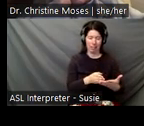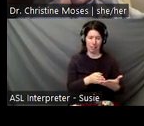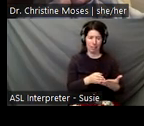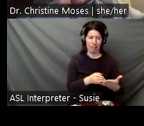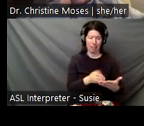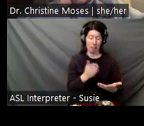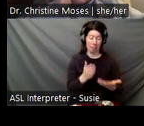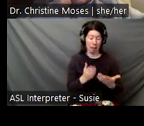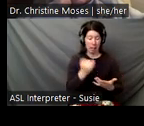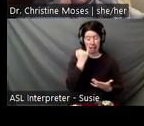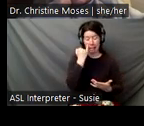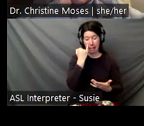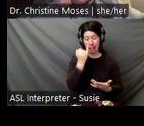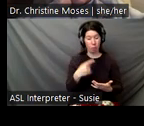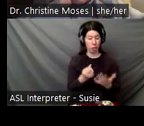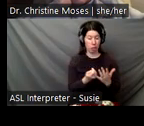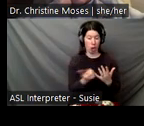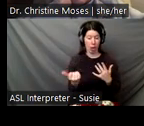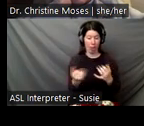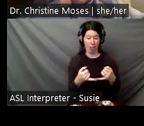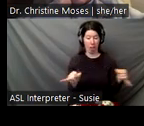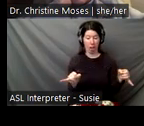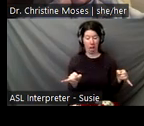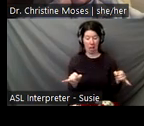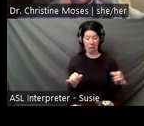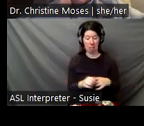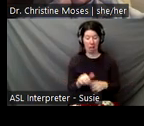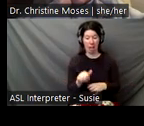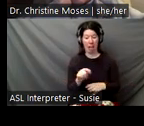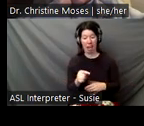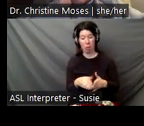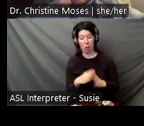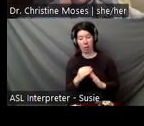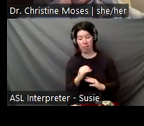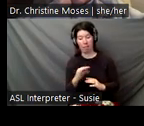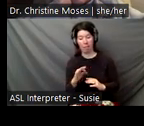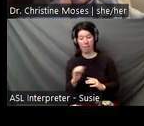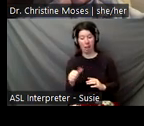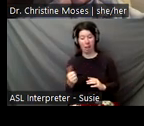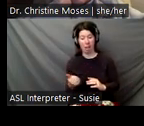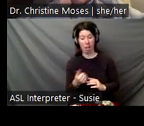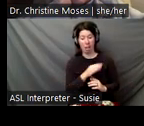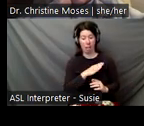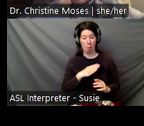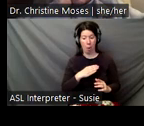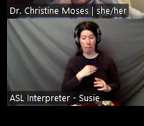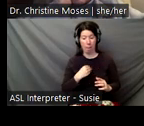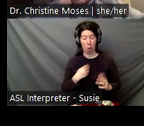if we just got rid of the line at the request of any oversight board member, then we could just say